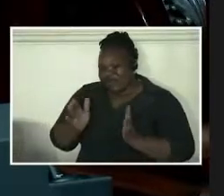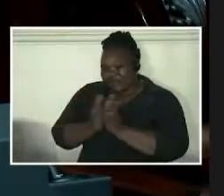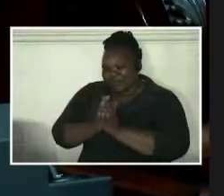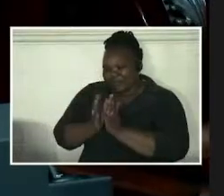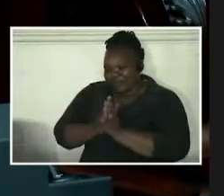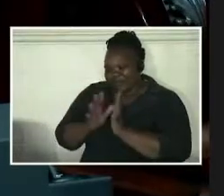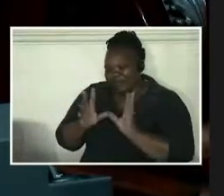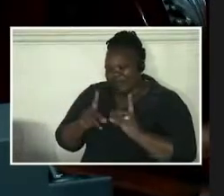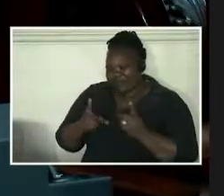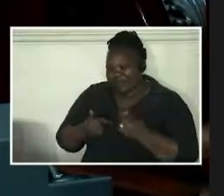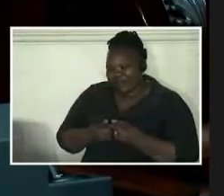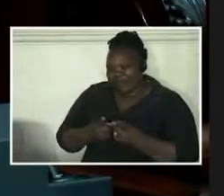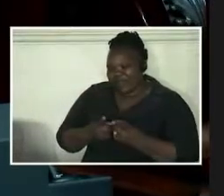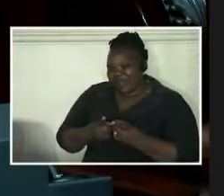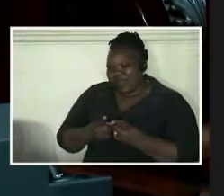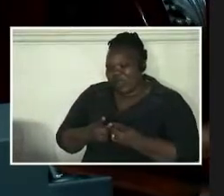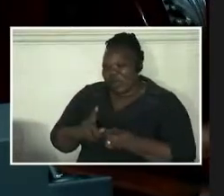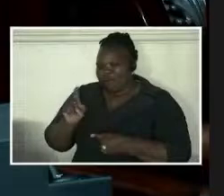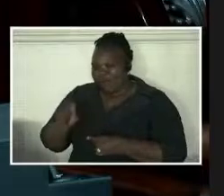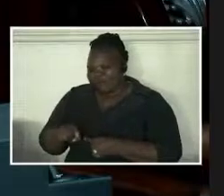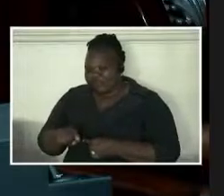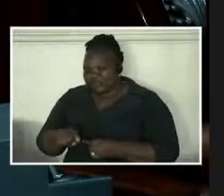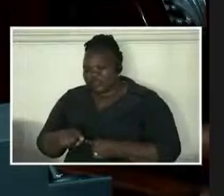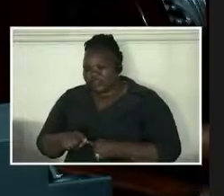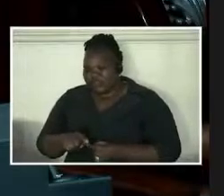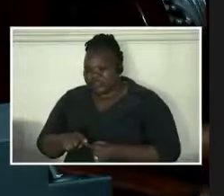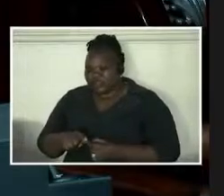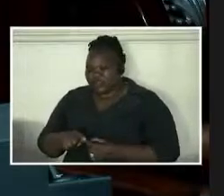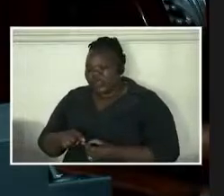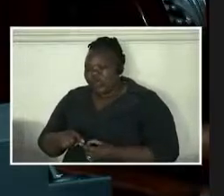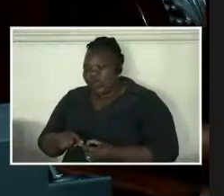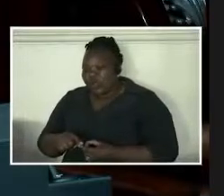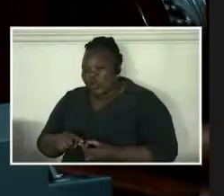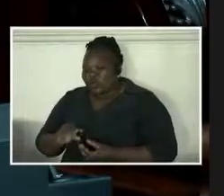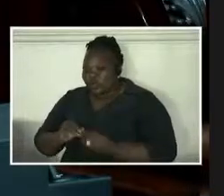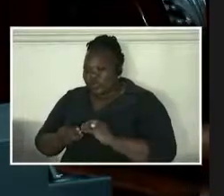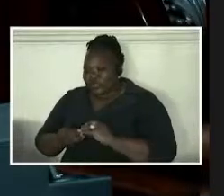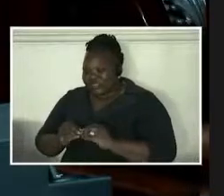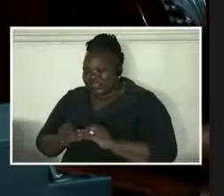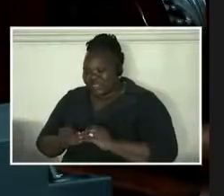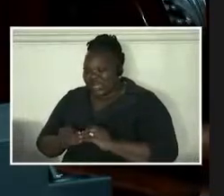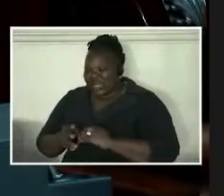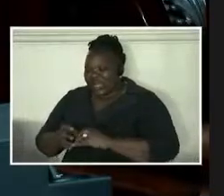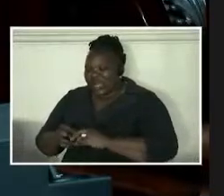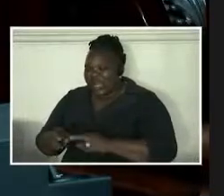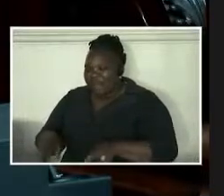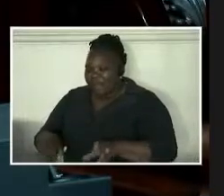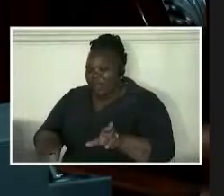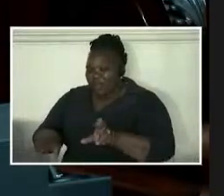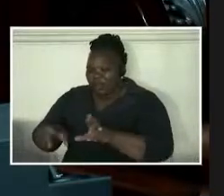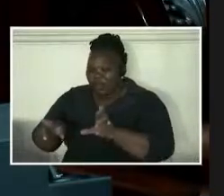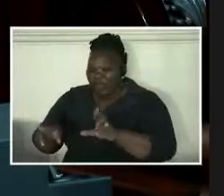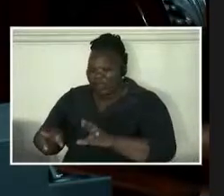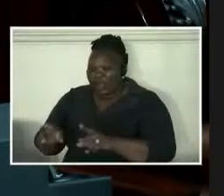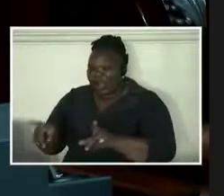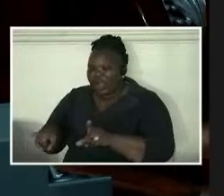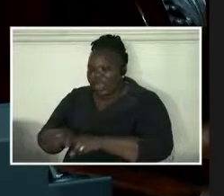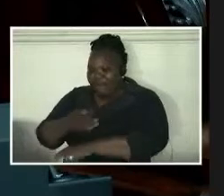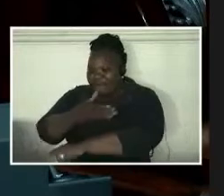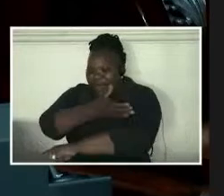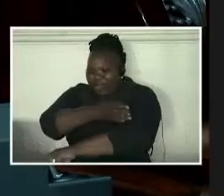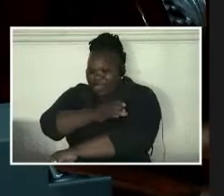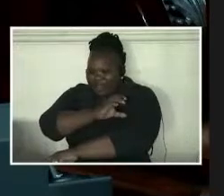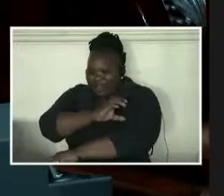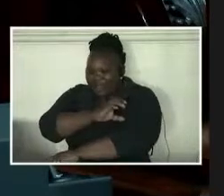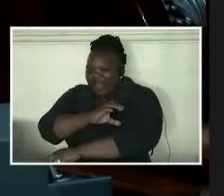engage the department to attend to the to the gravel roads leading to the rural clinics ifp